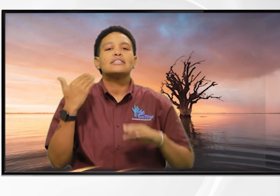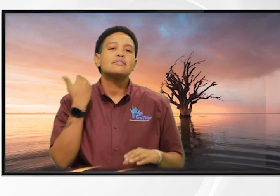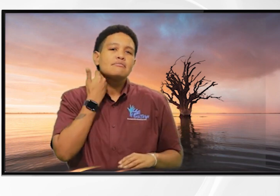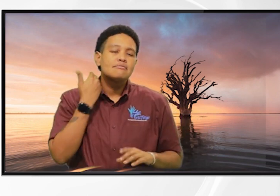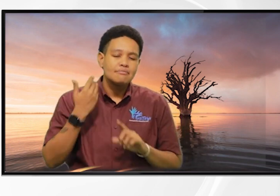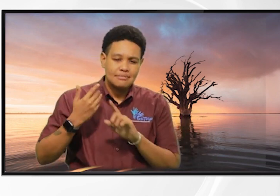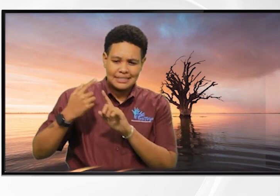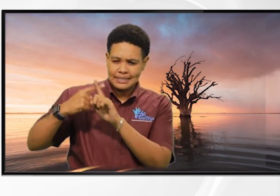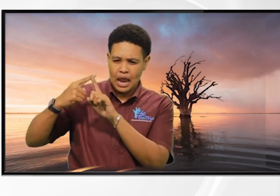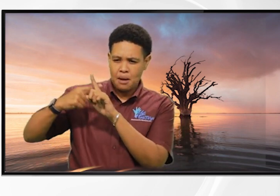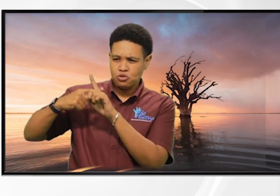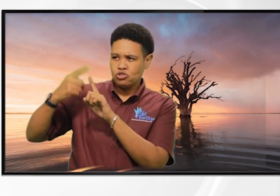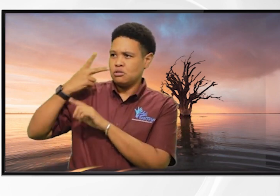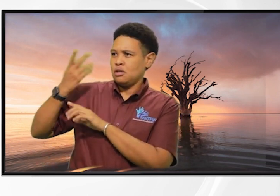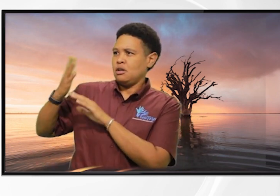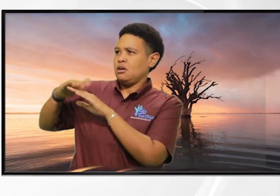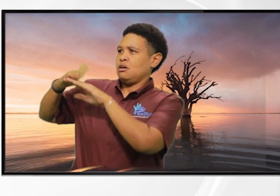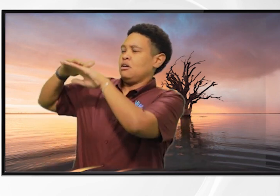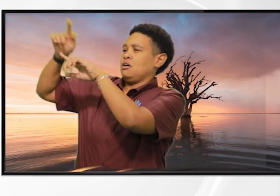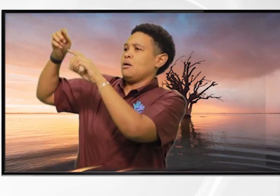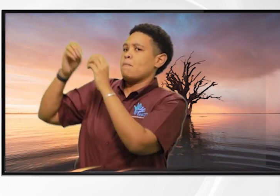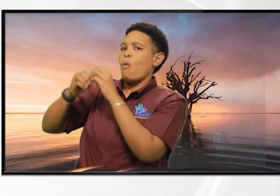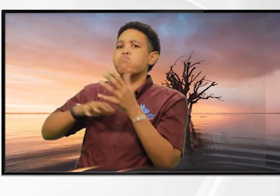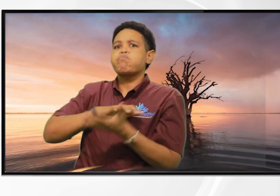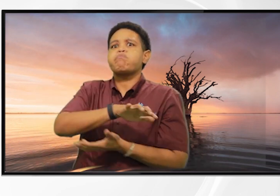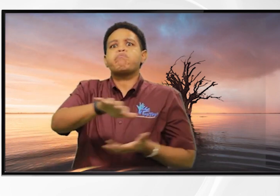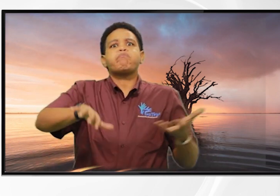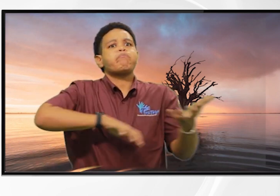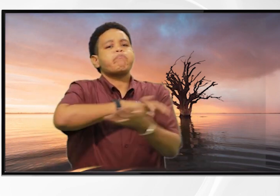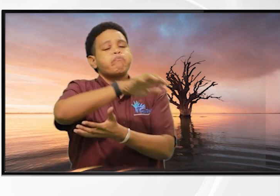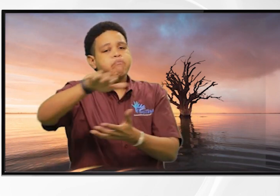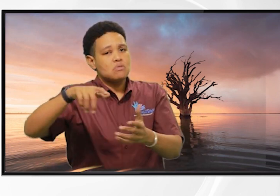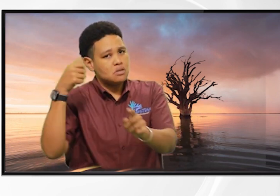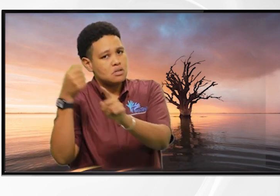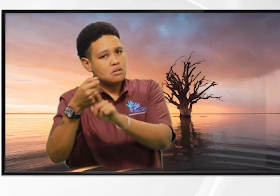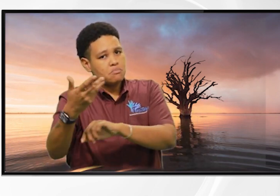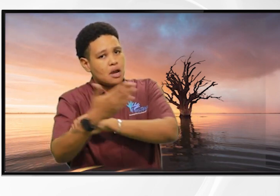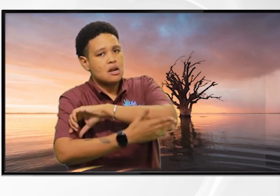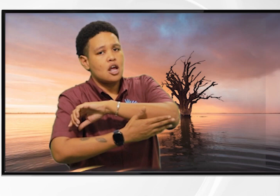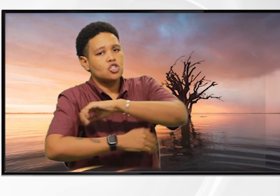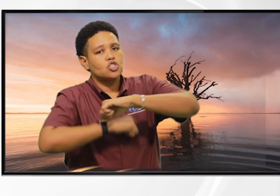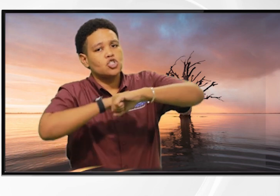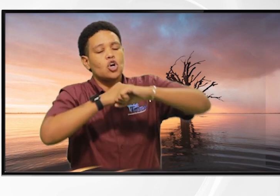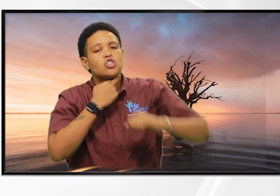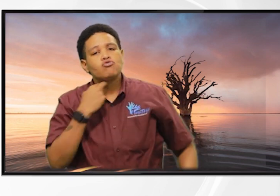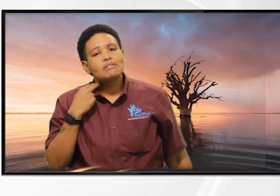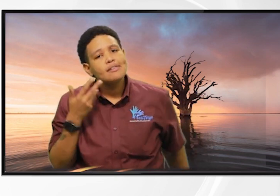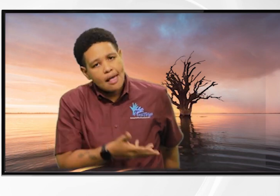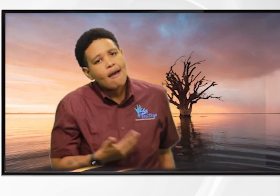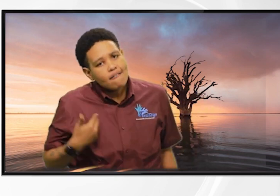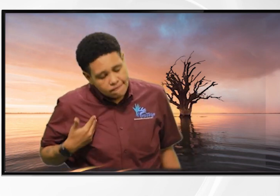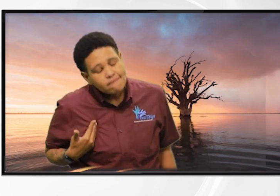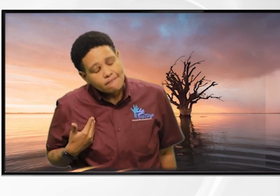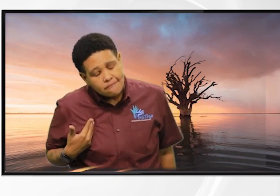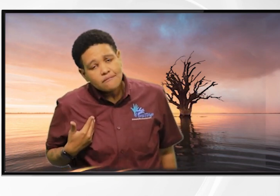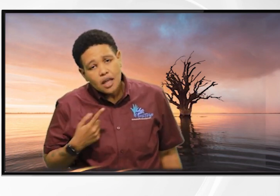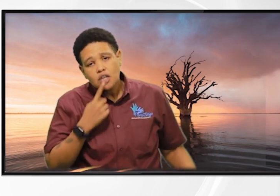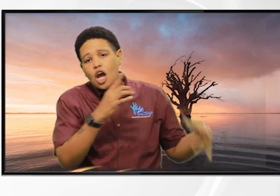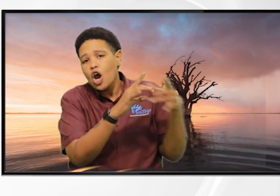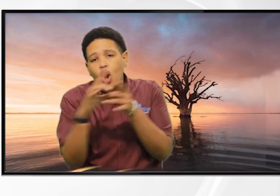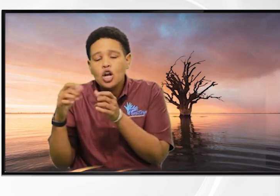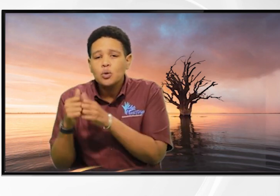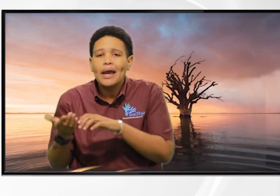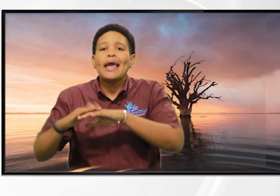more frequent storms pose national security threats. This is due to the correlation between